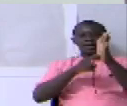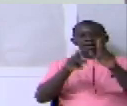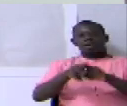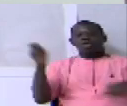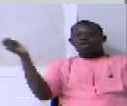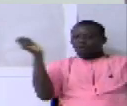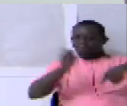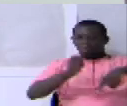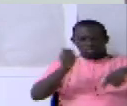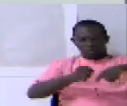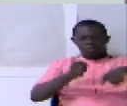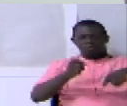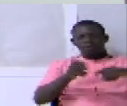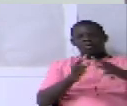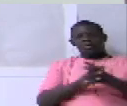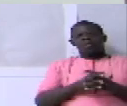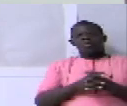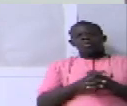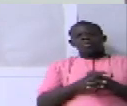corporal punishment